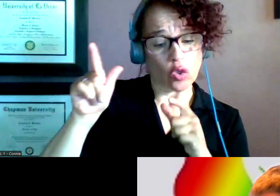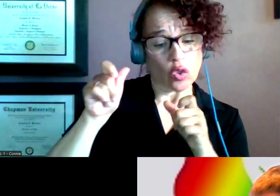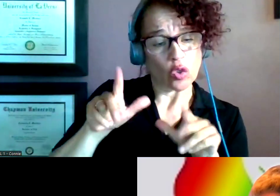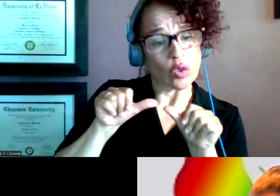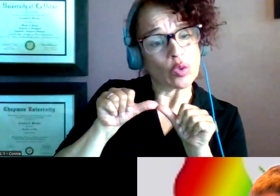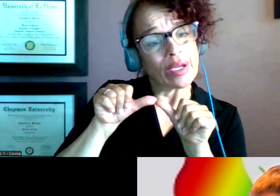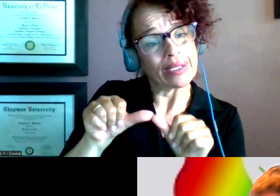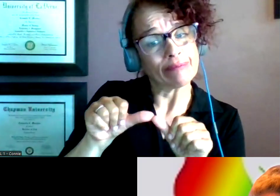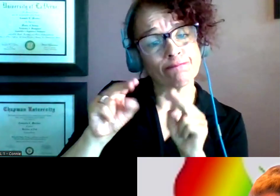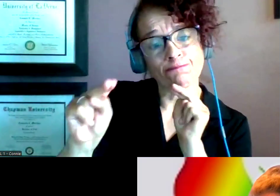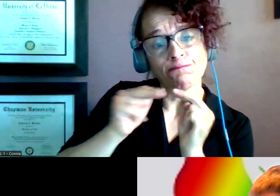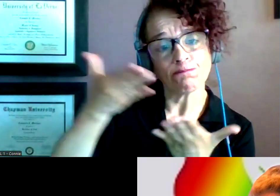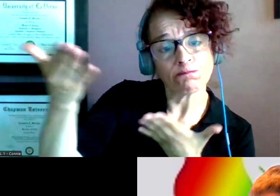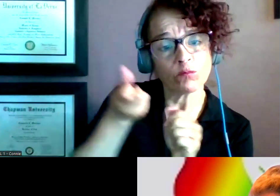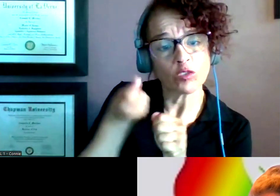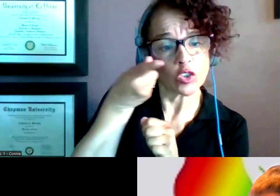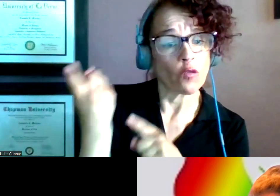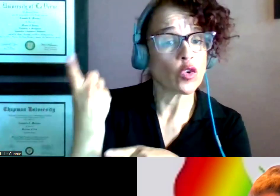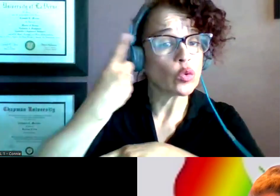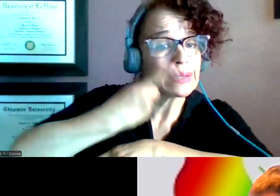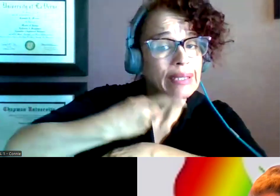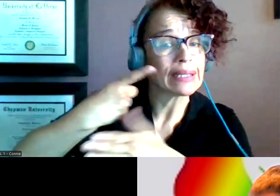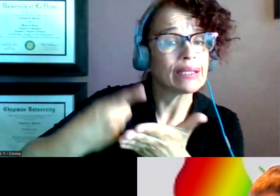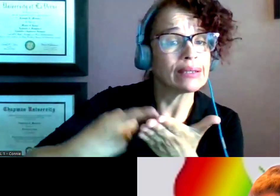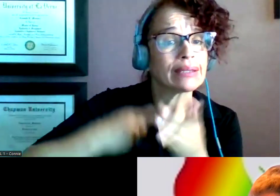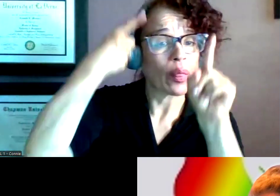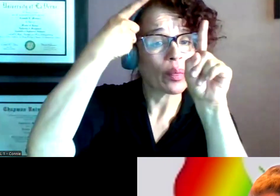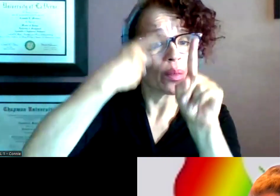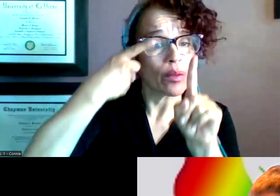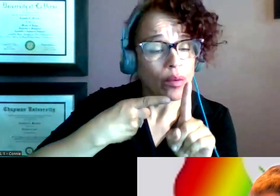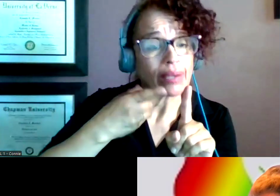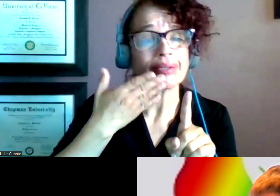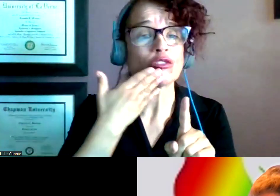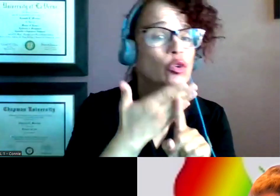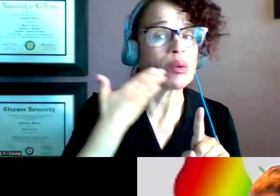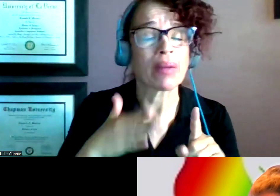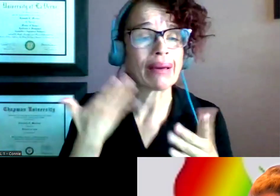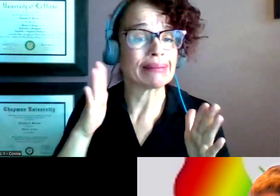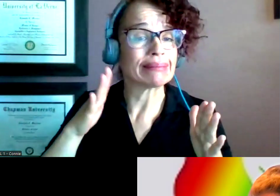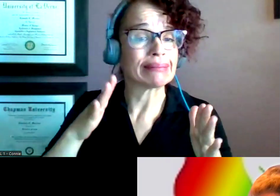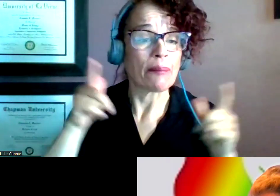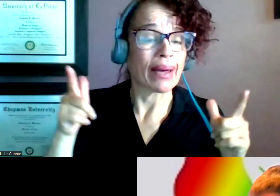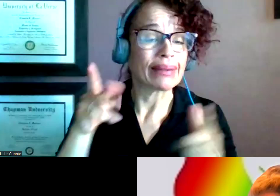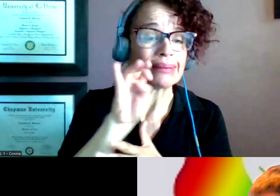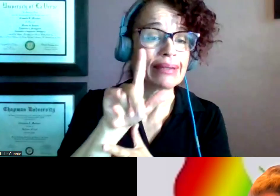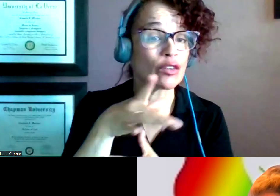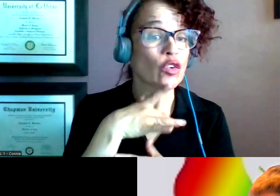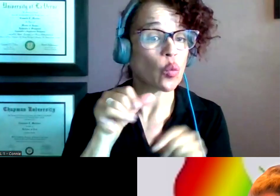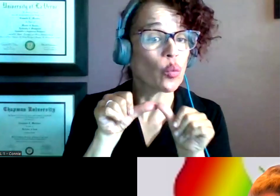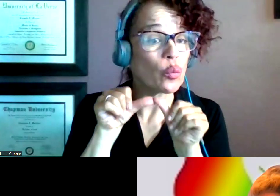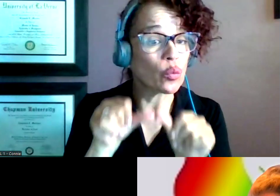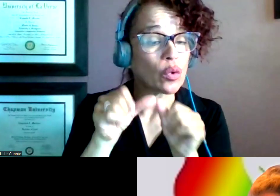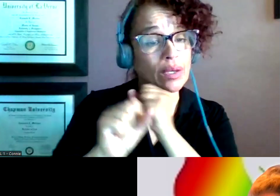continue its negotiations within the next few days, these proposals, both the good and the bad, are not yet a done deal. If you'd like to continue